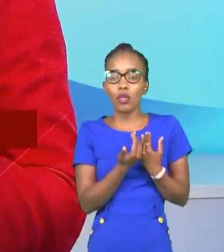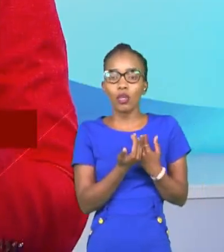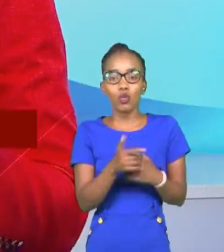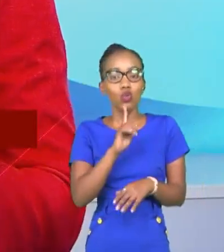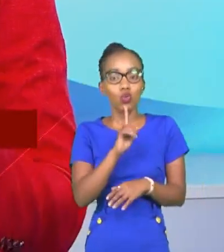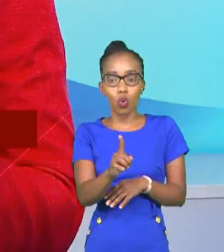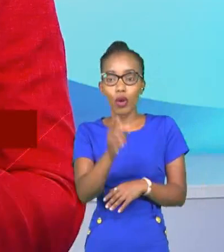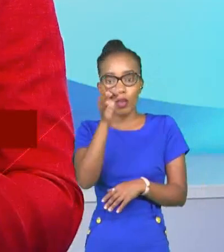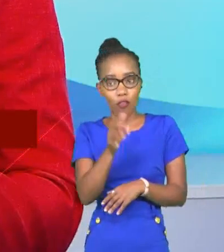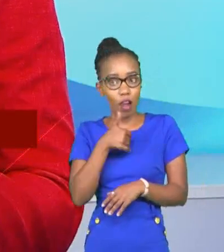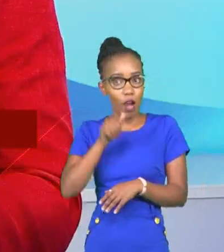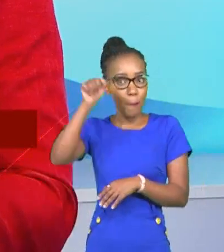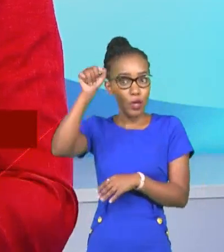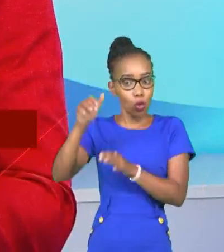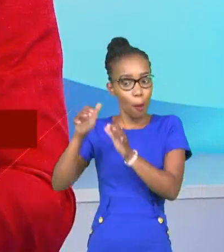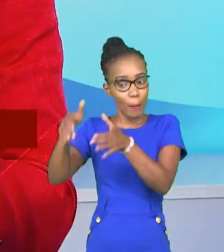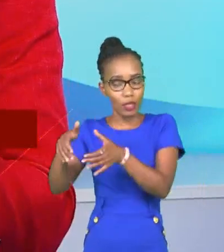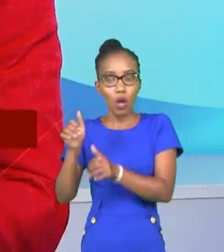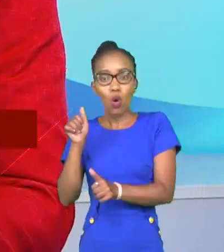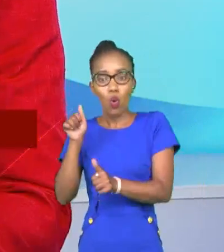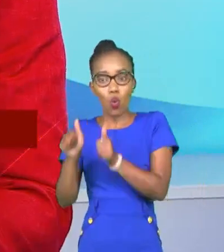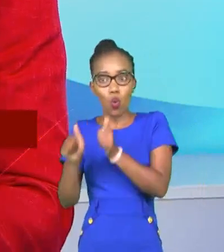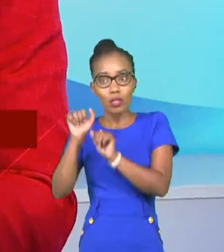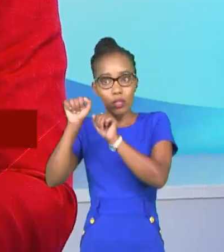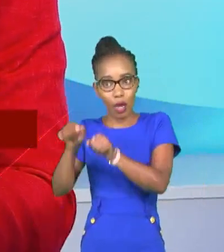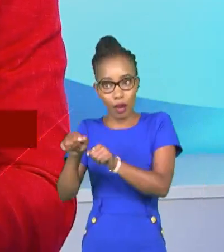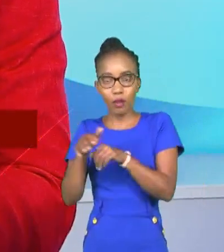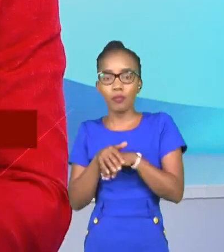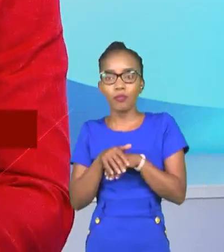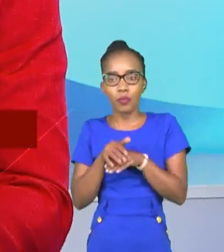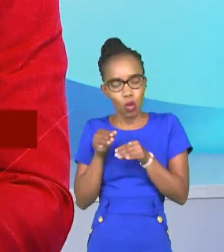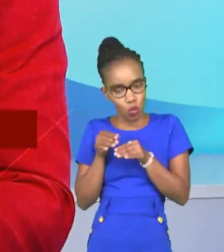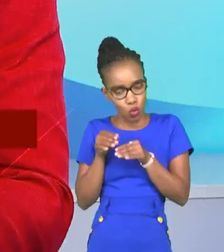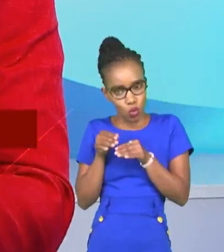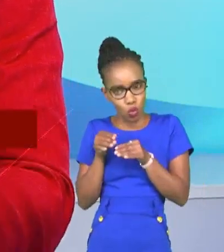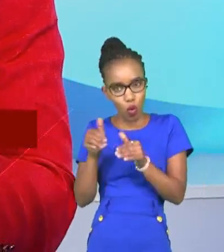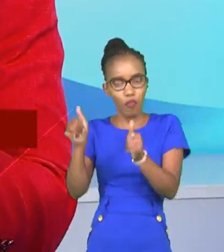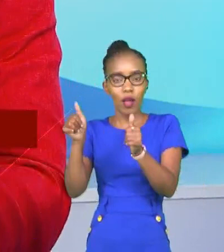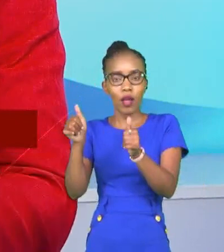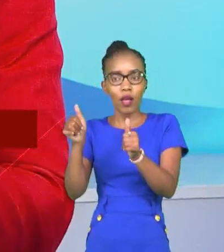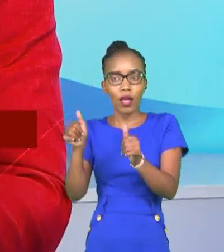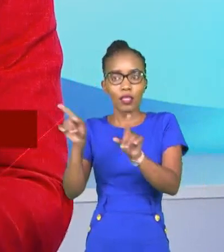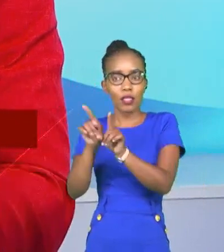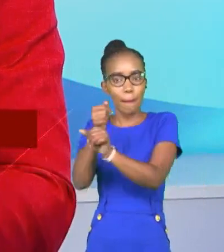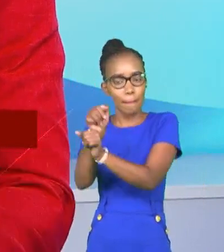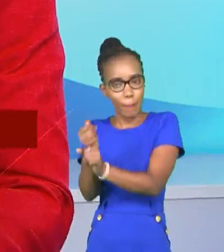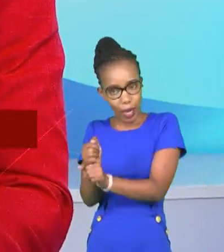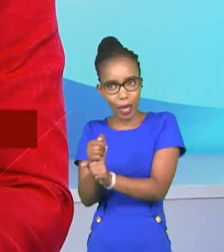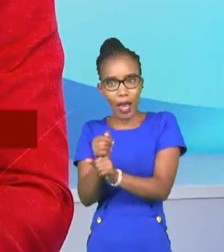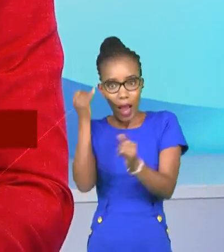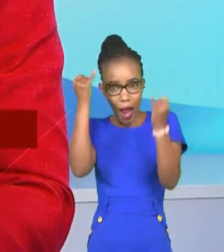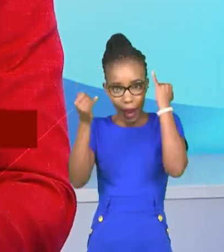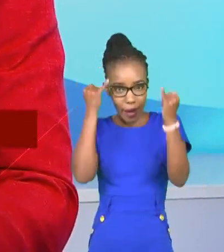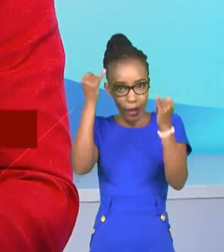and if there's a political party that can harness this power and form its ideologies on these